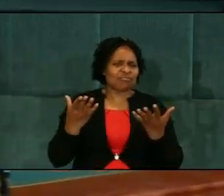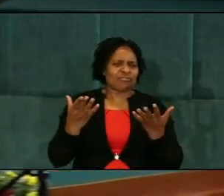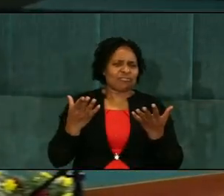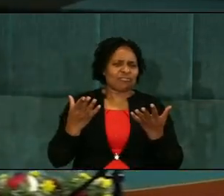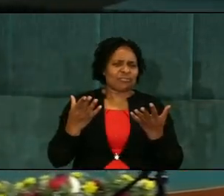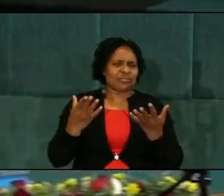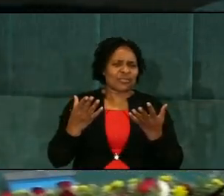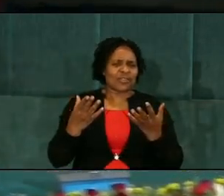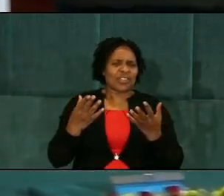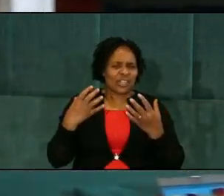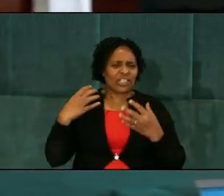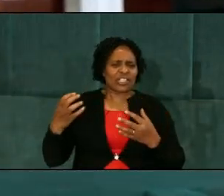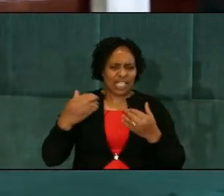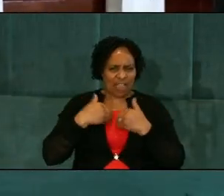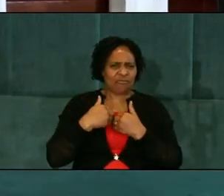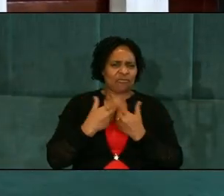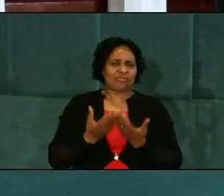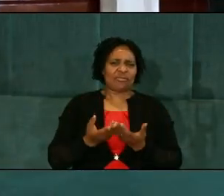rich.